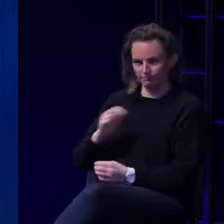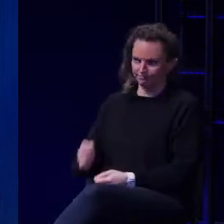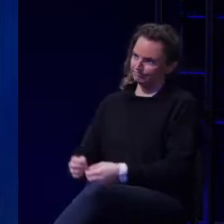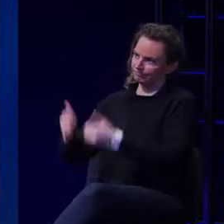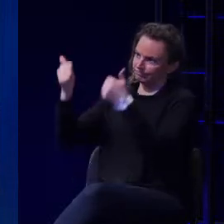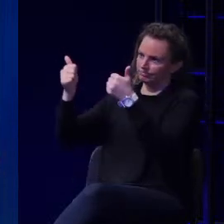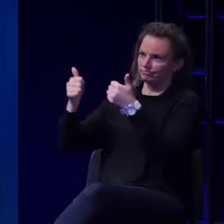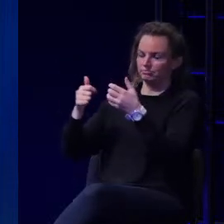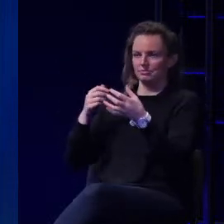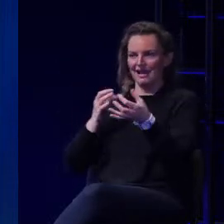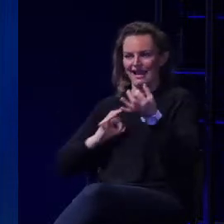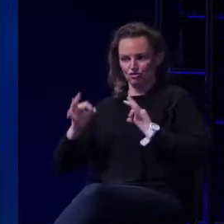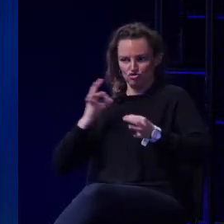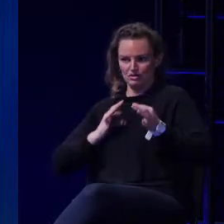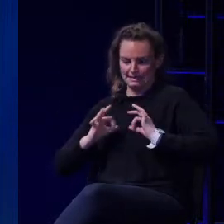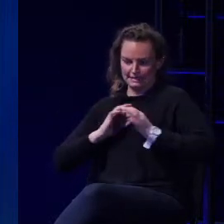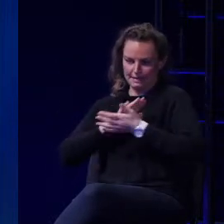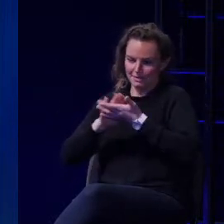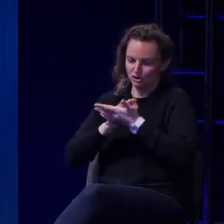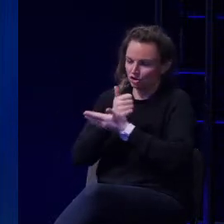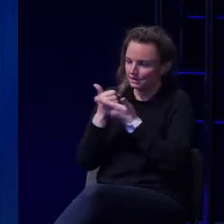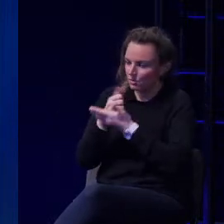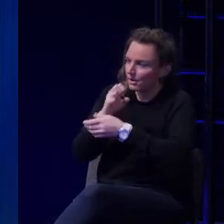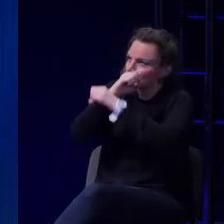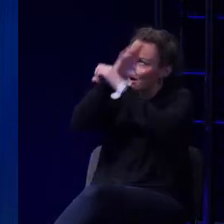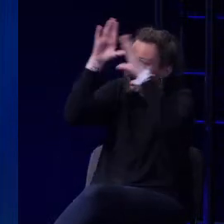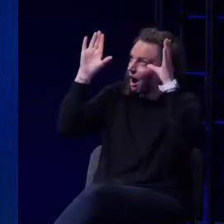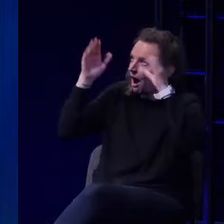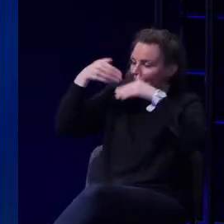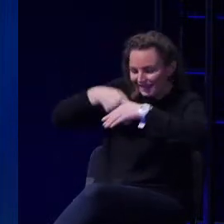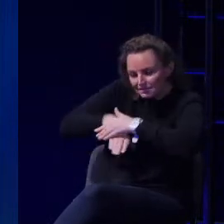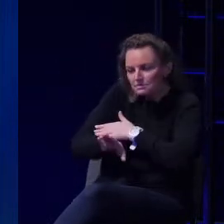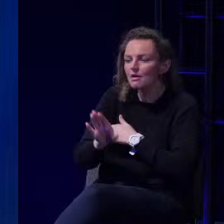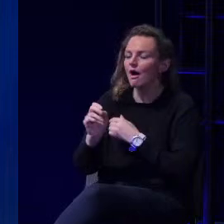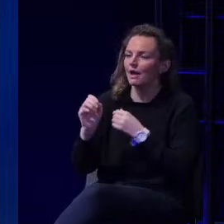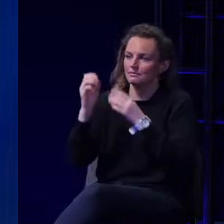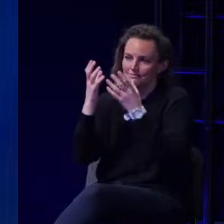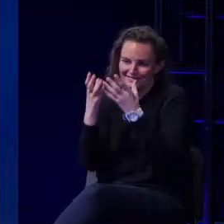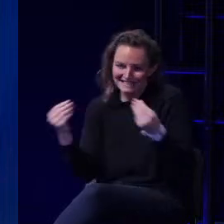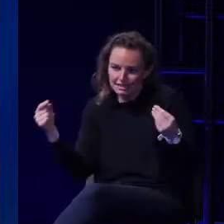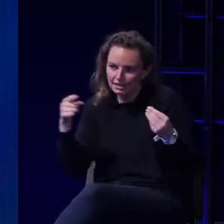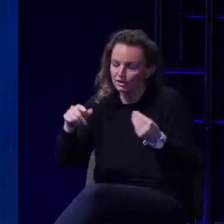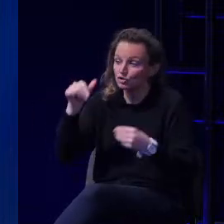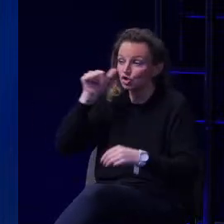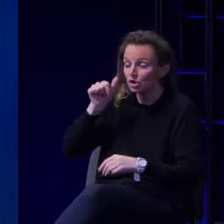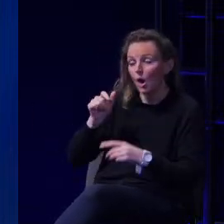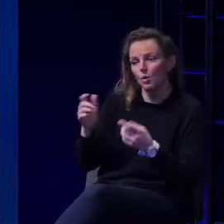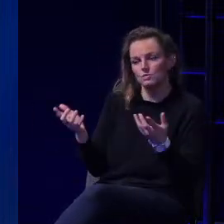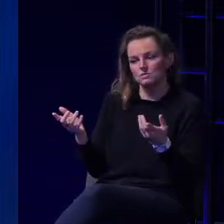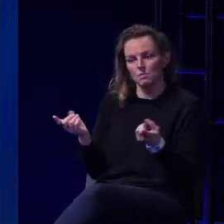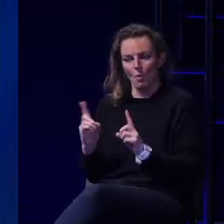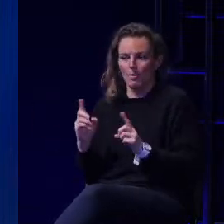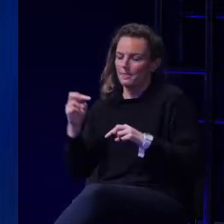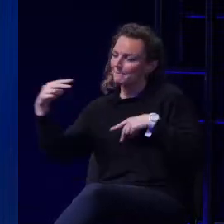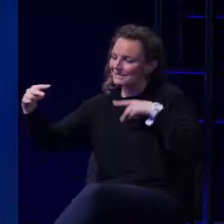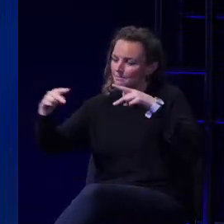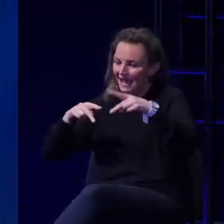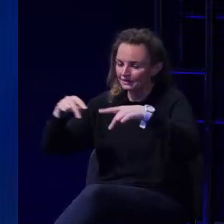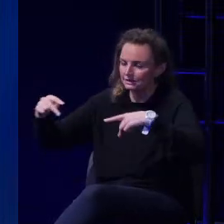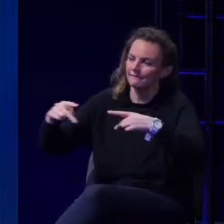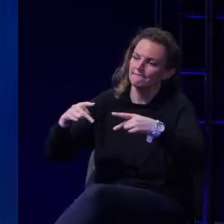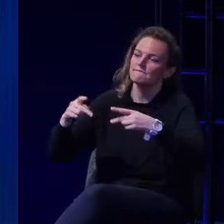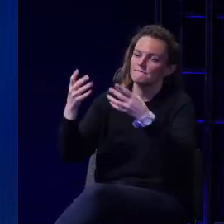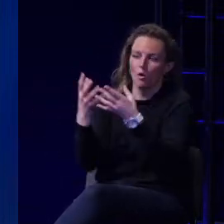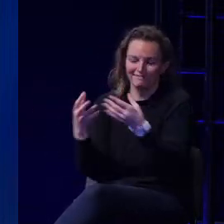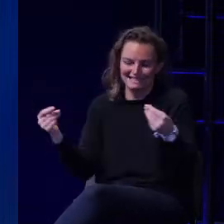comes from inside the scene. So she knows like where the point of view of the scene is. And so we